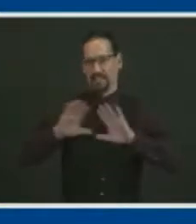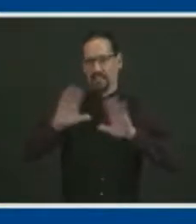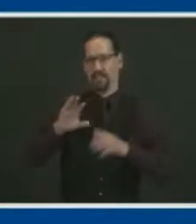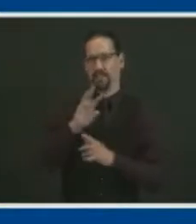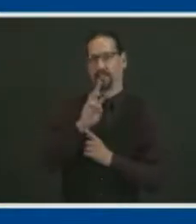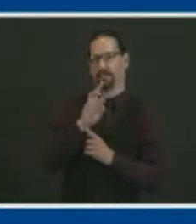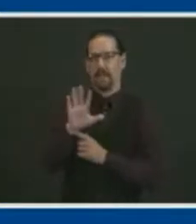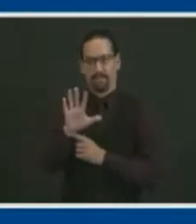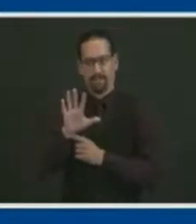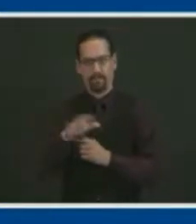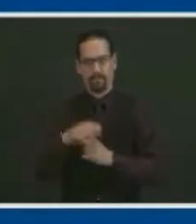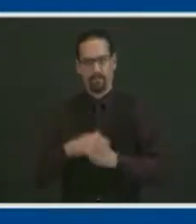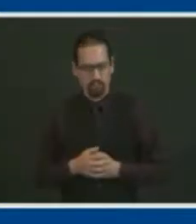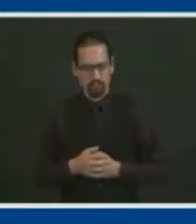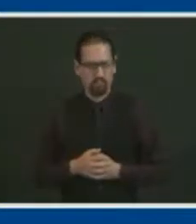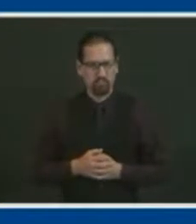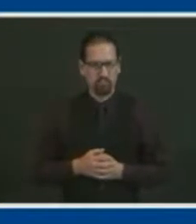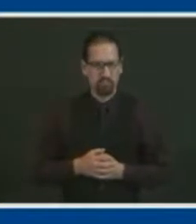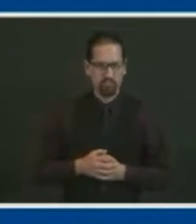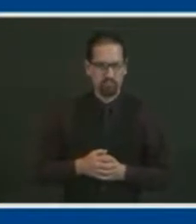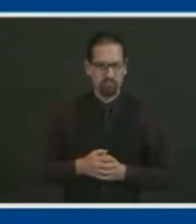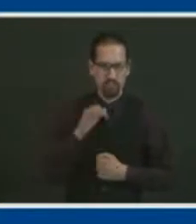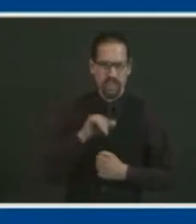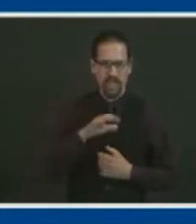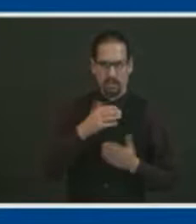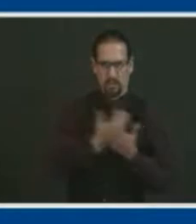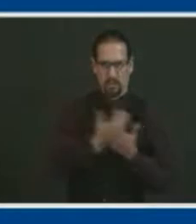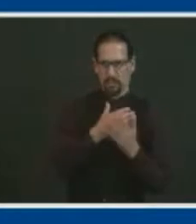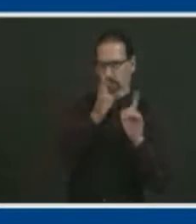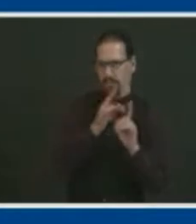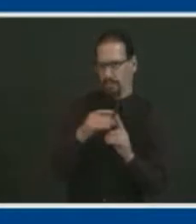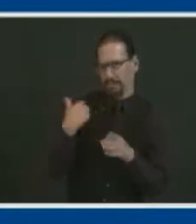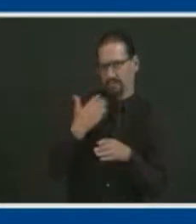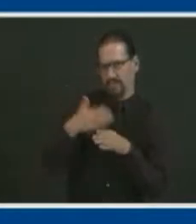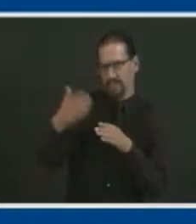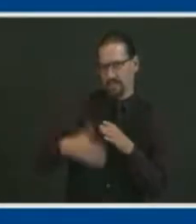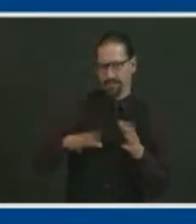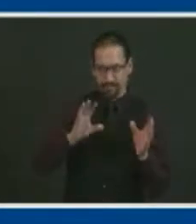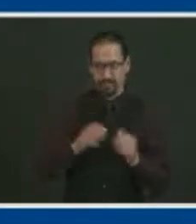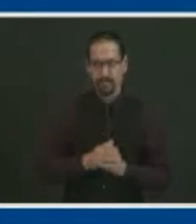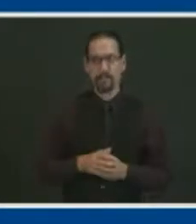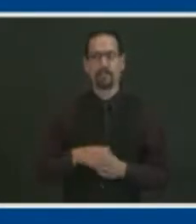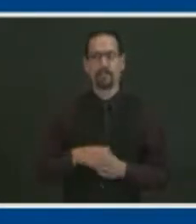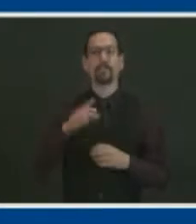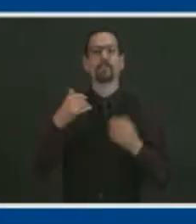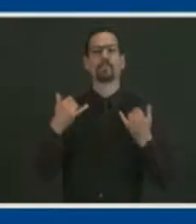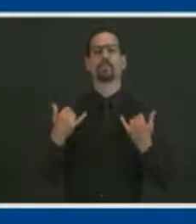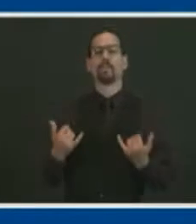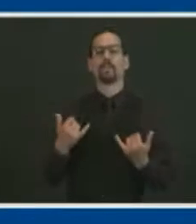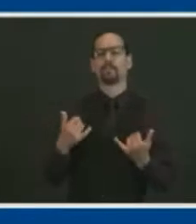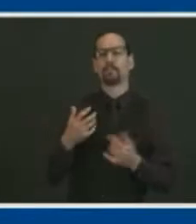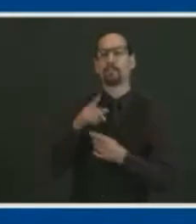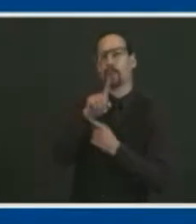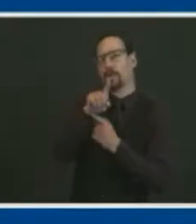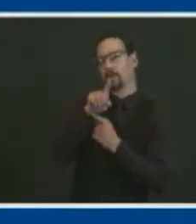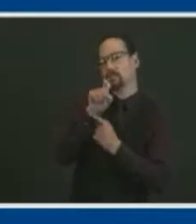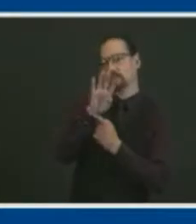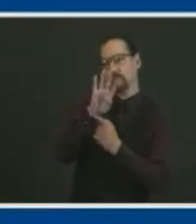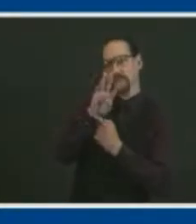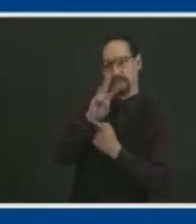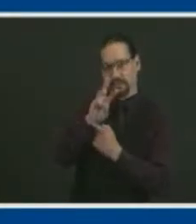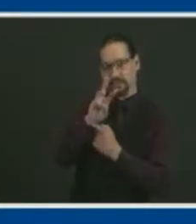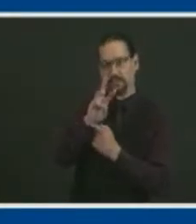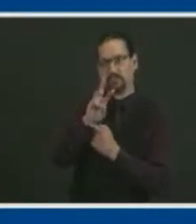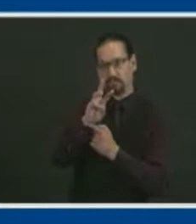on Sunday. There are currently 146 people with COVID-19 in